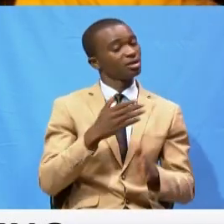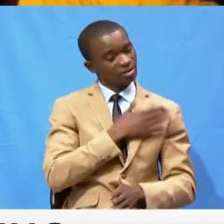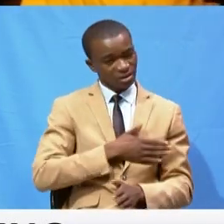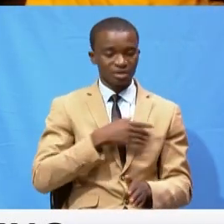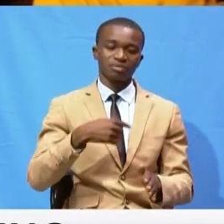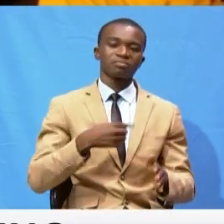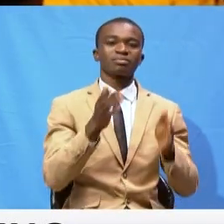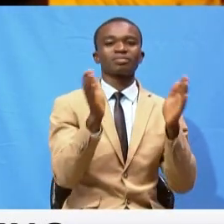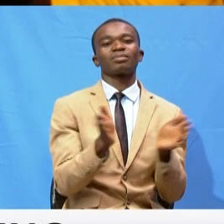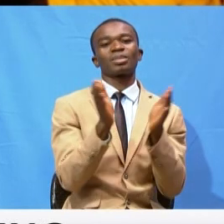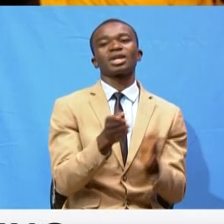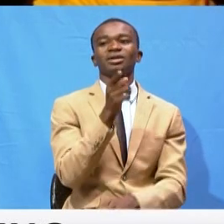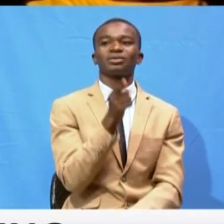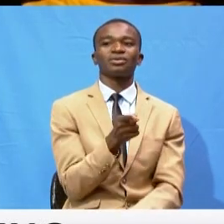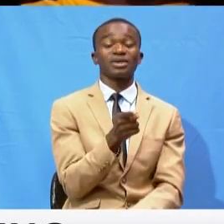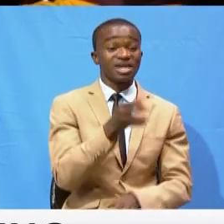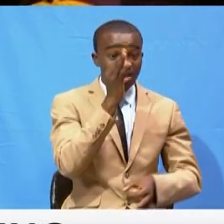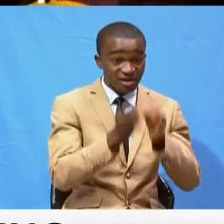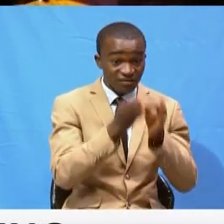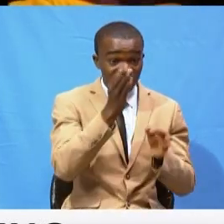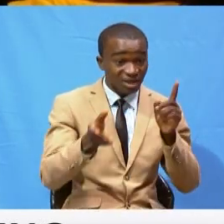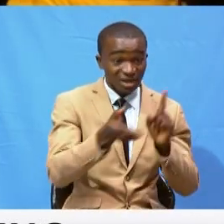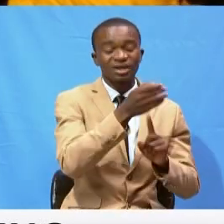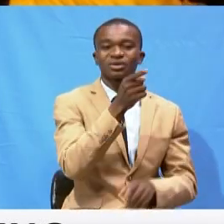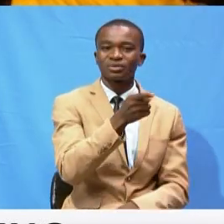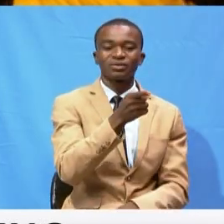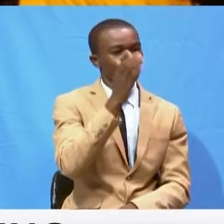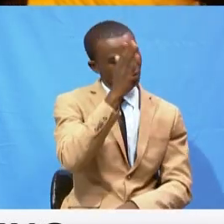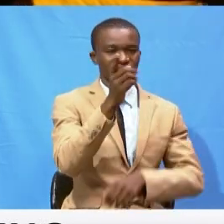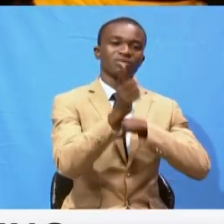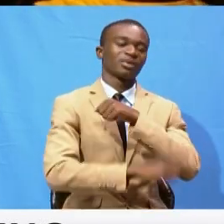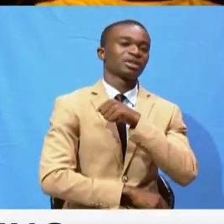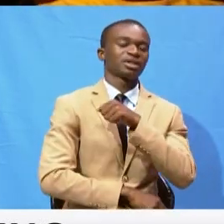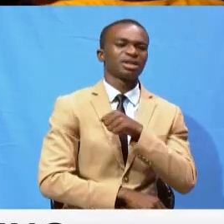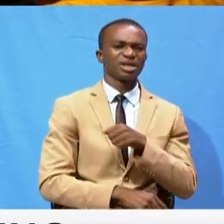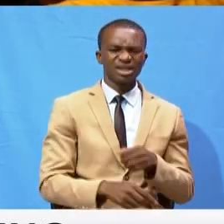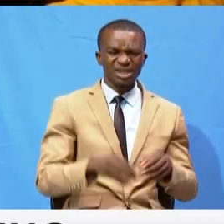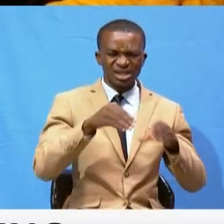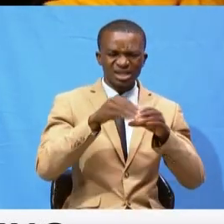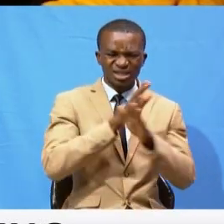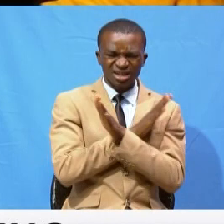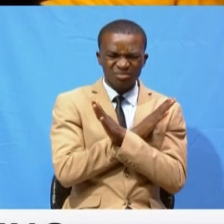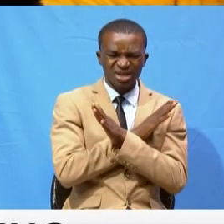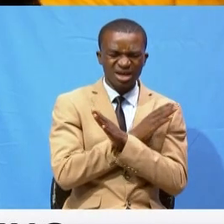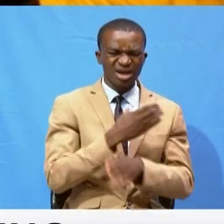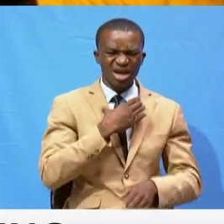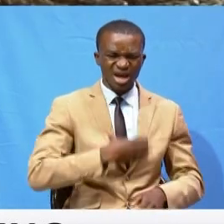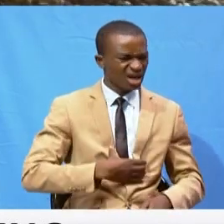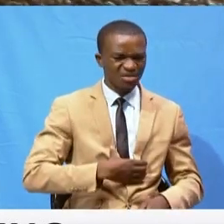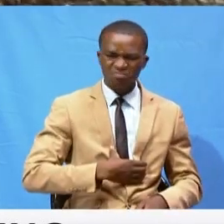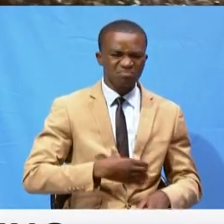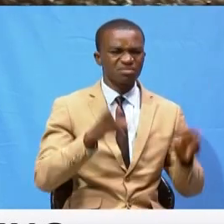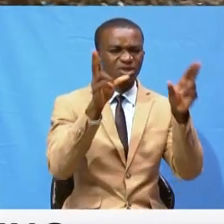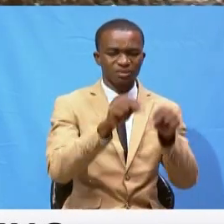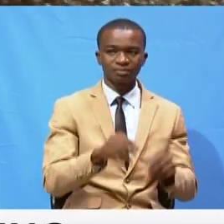program until we see to it that Mwansawombwe has got enough food. We don't want hunger to strike our district.